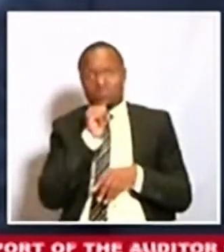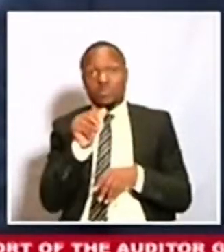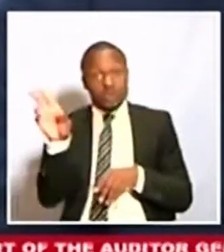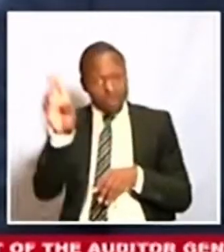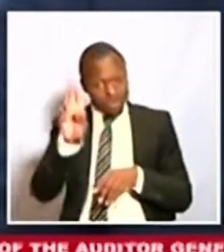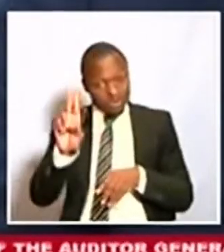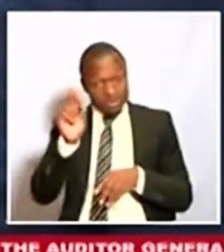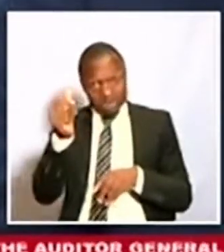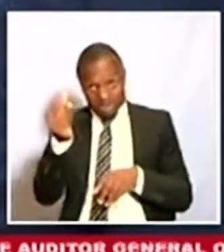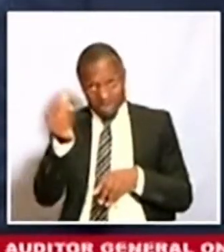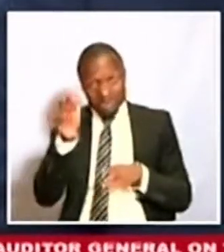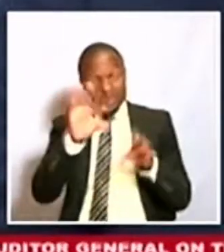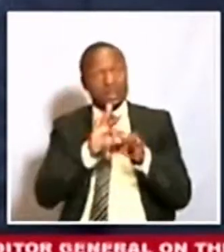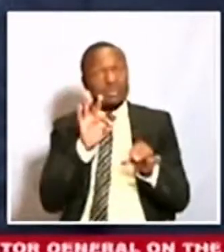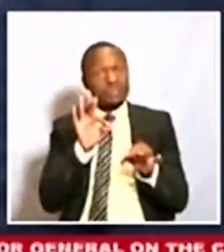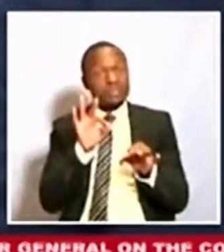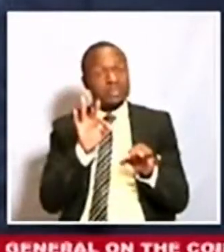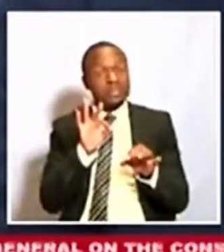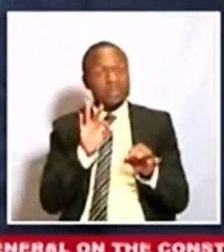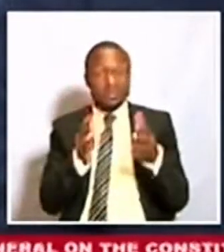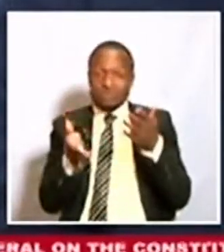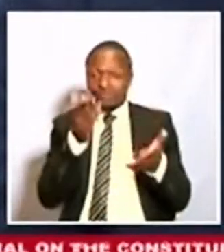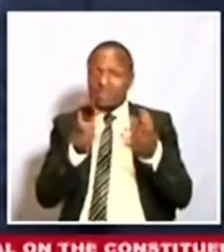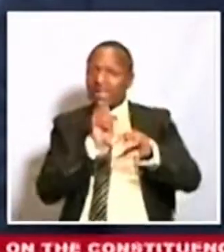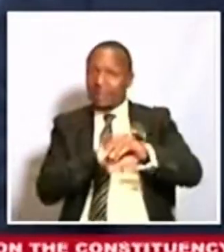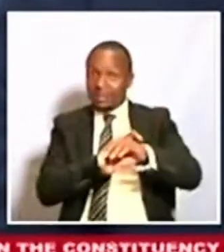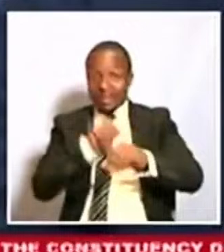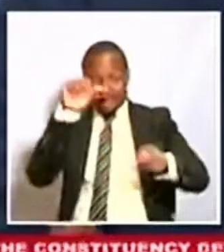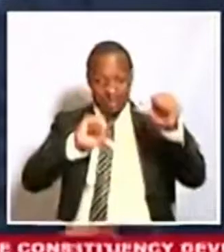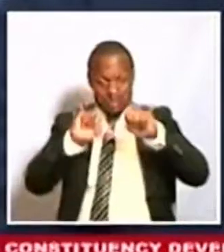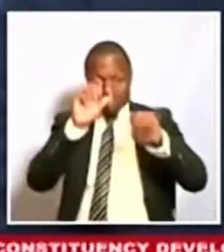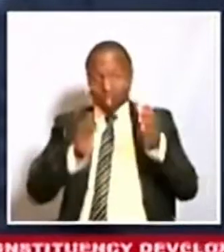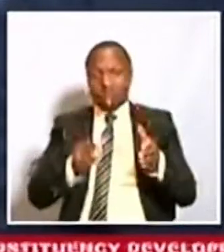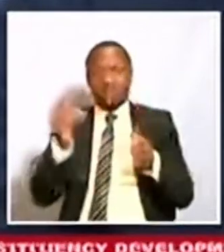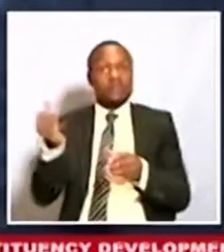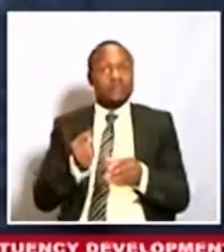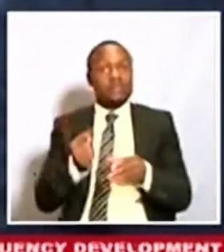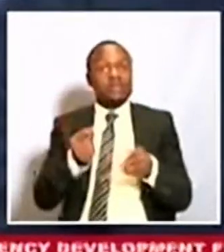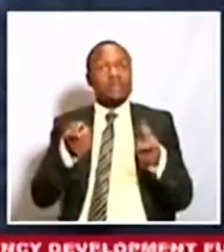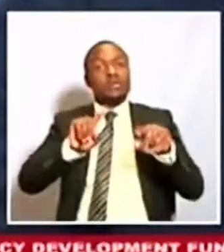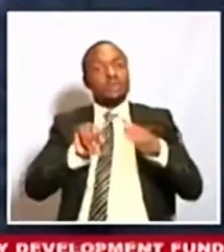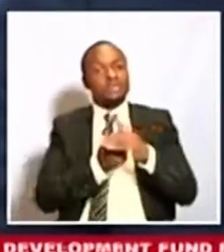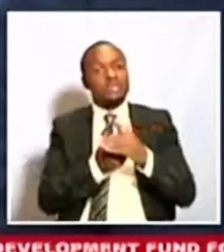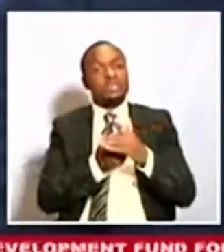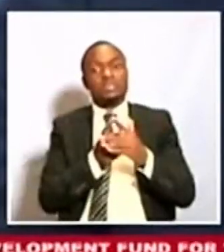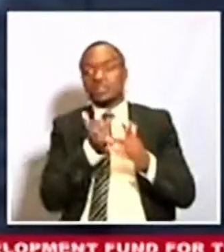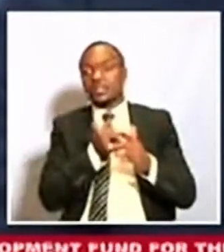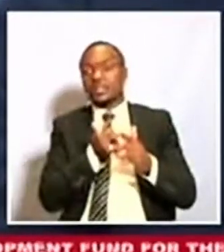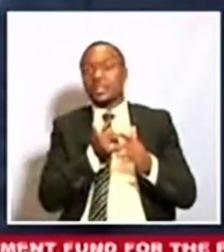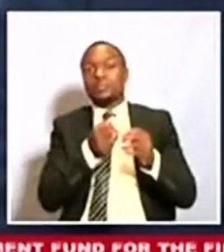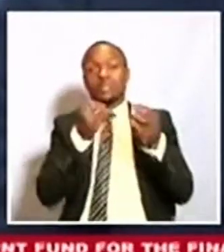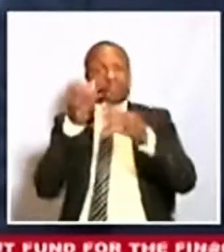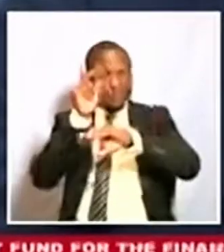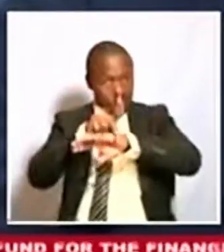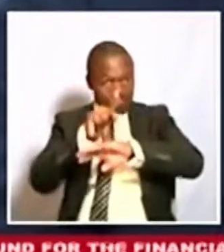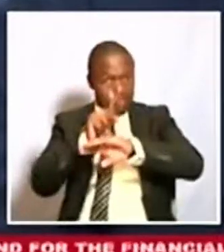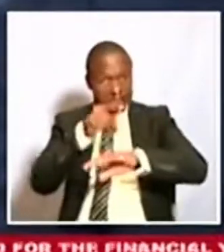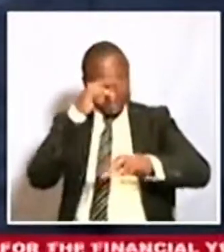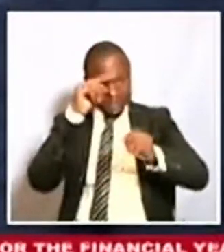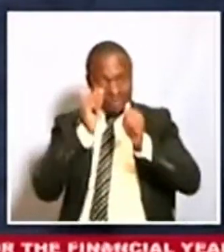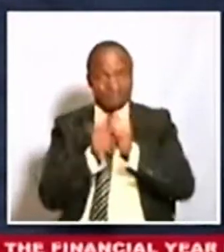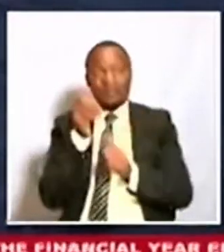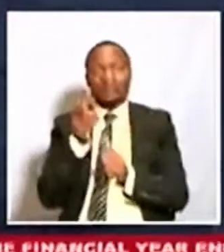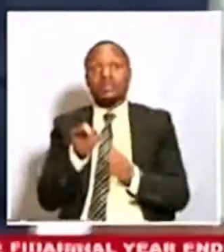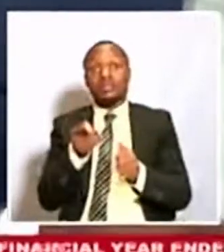funds, you find that maybe the time the auditors came, that's when we were starting most of the projects. Because that